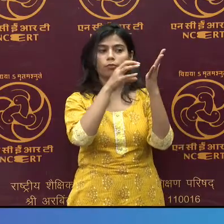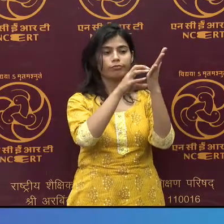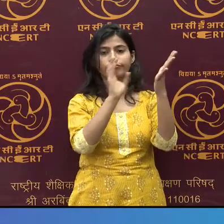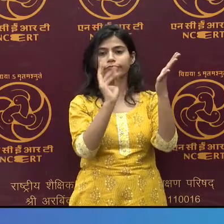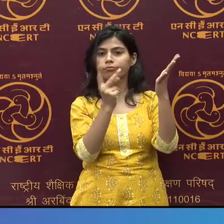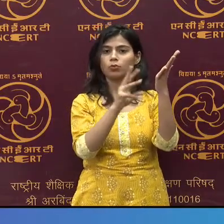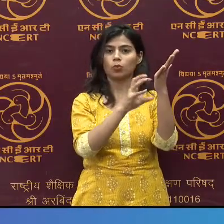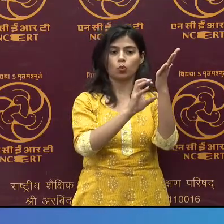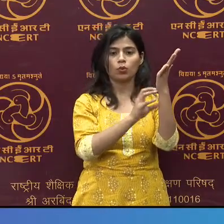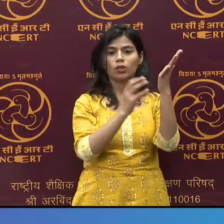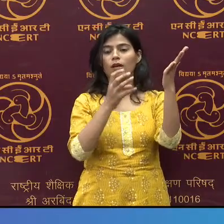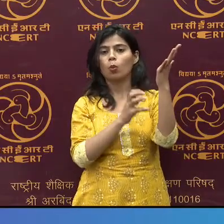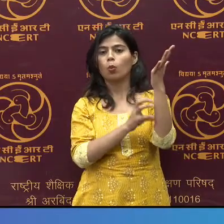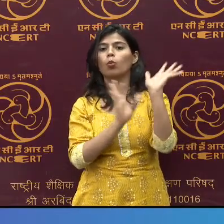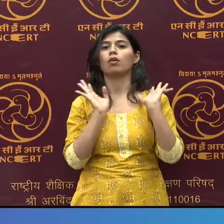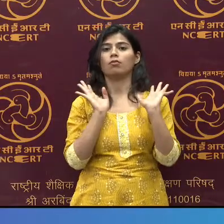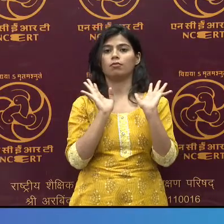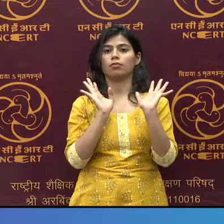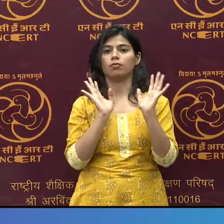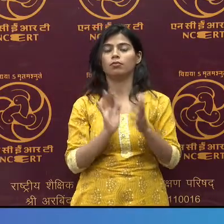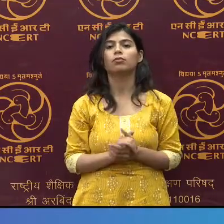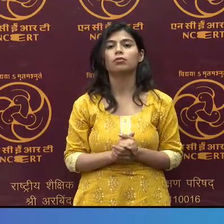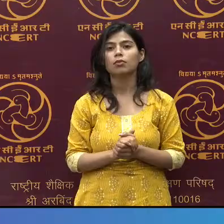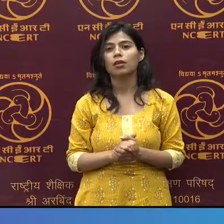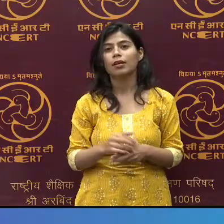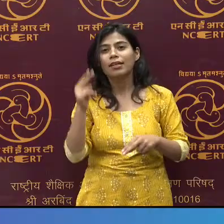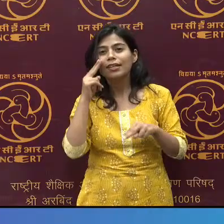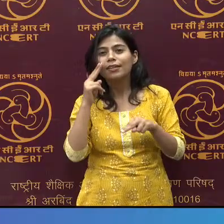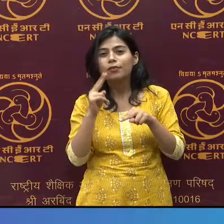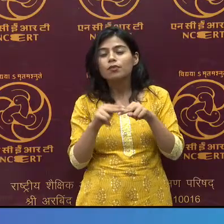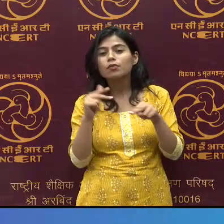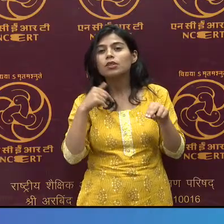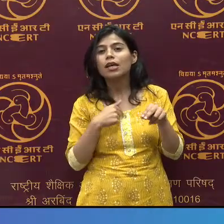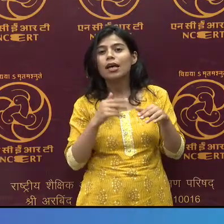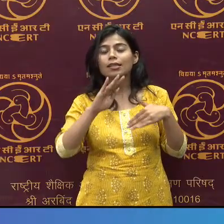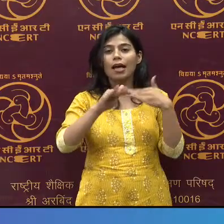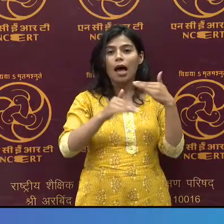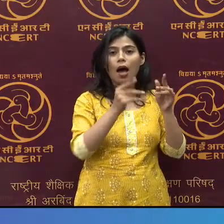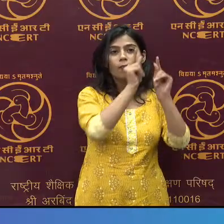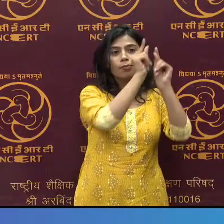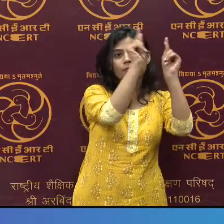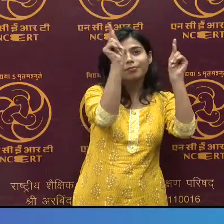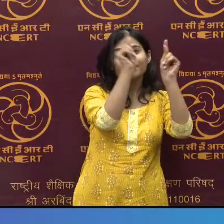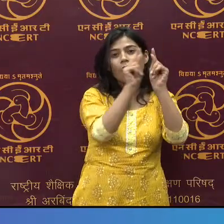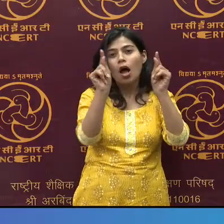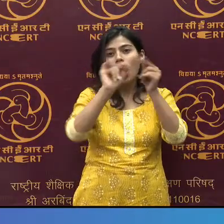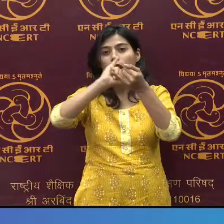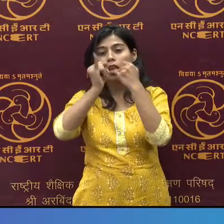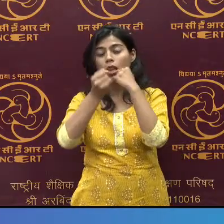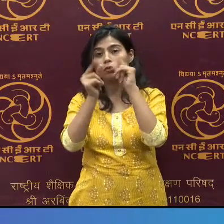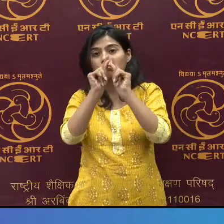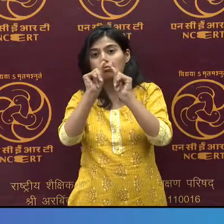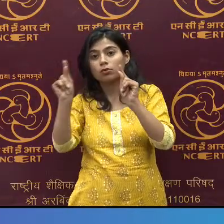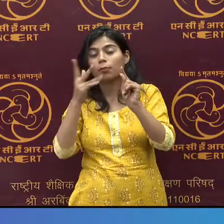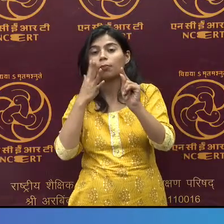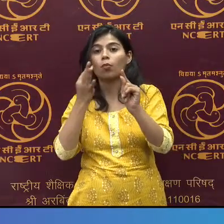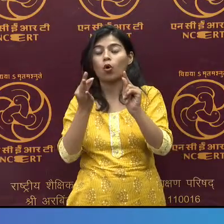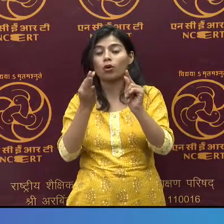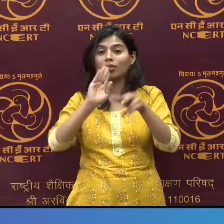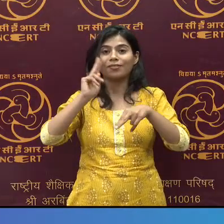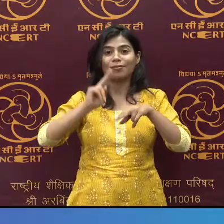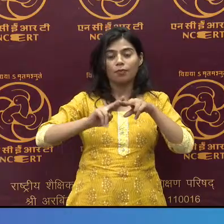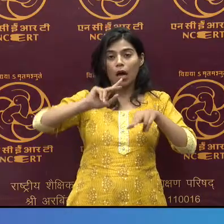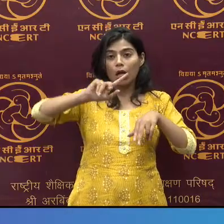think leaving a line before they start the next paragraph is a good indication to change you the might, para? if you want to make it more